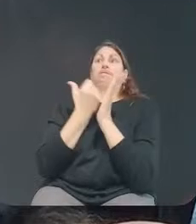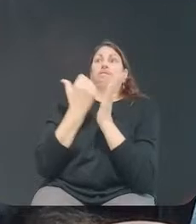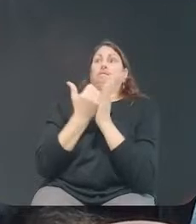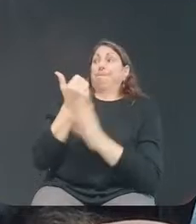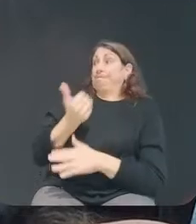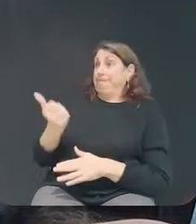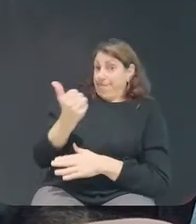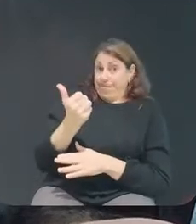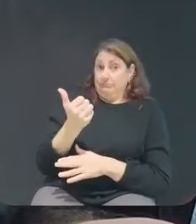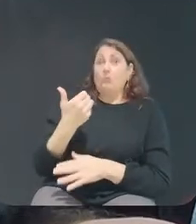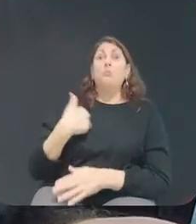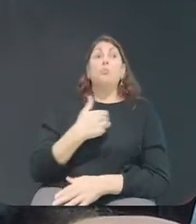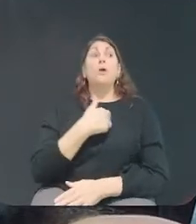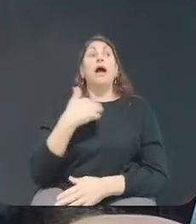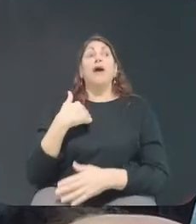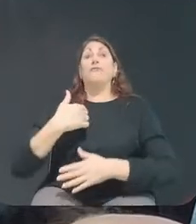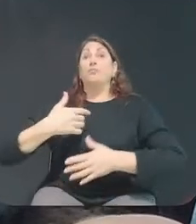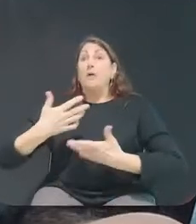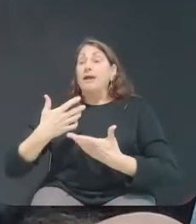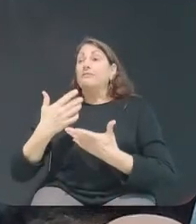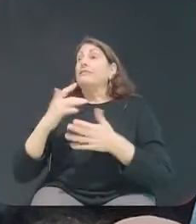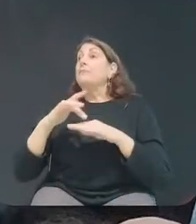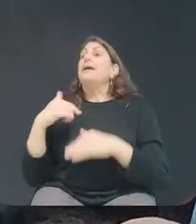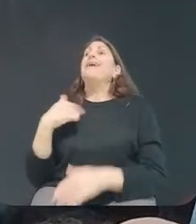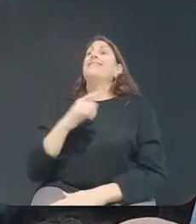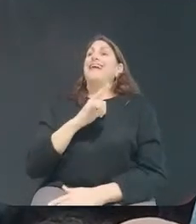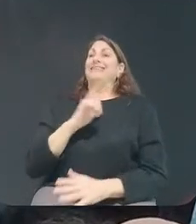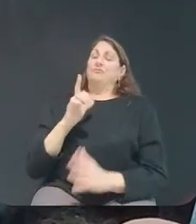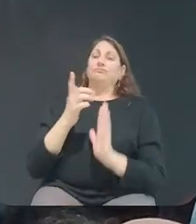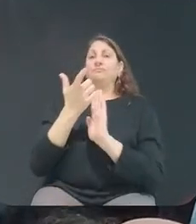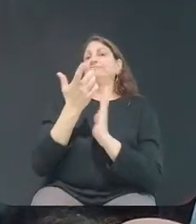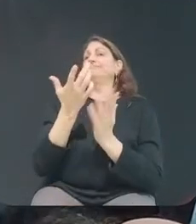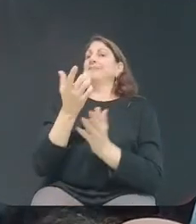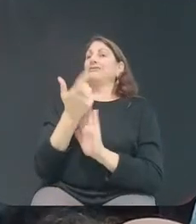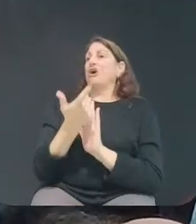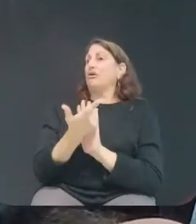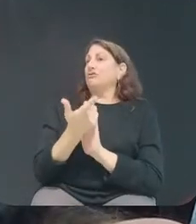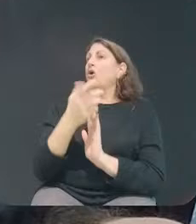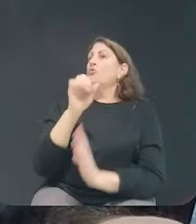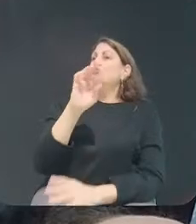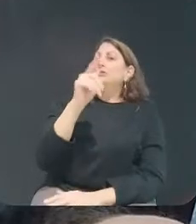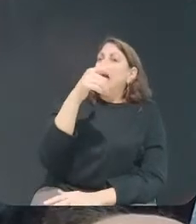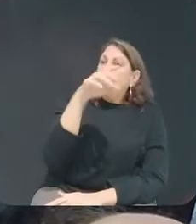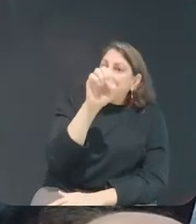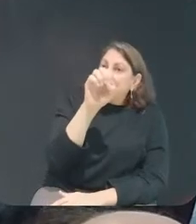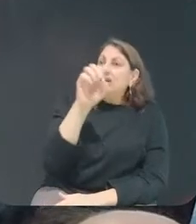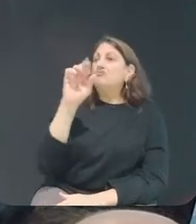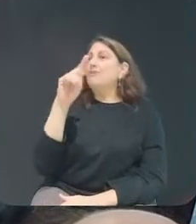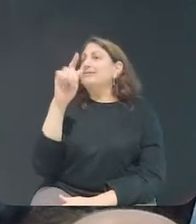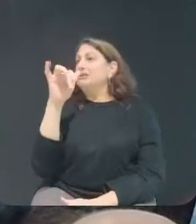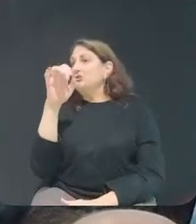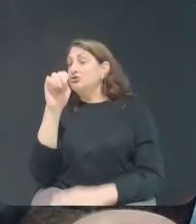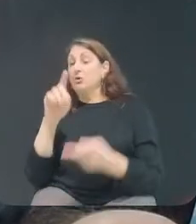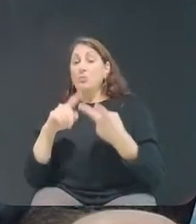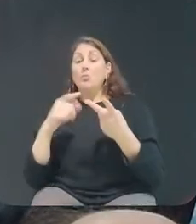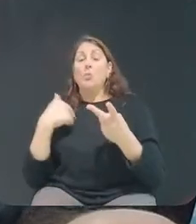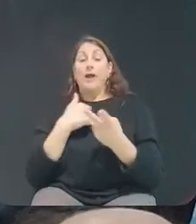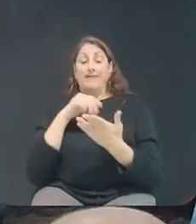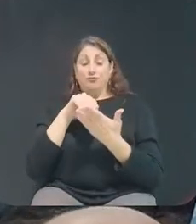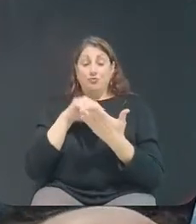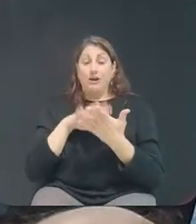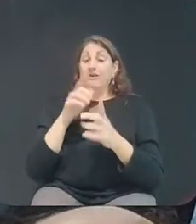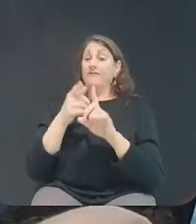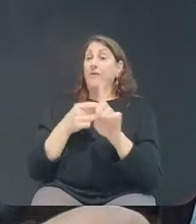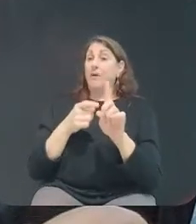available? There's legislation, for example, ordinances and resolutions. There's also records from city departments and